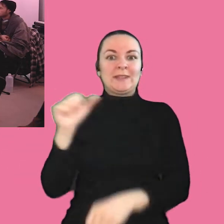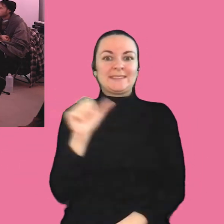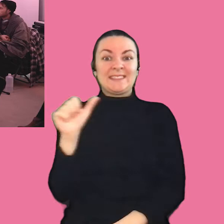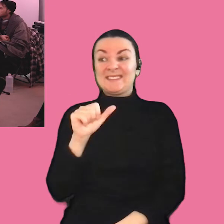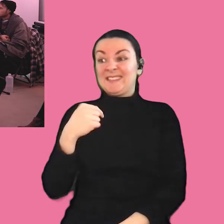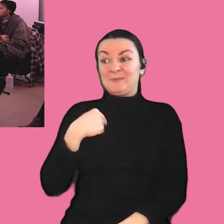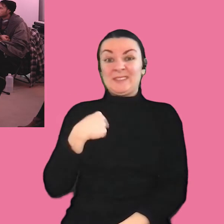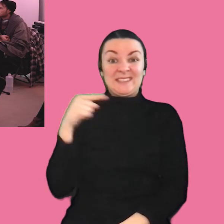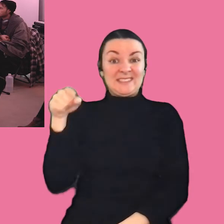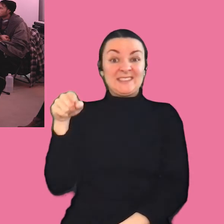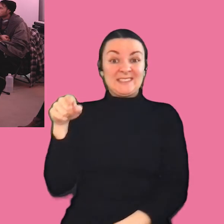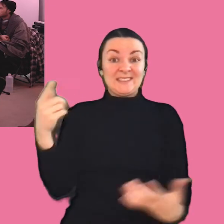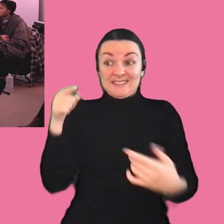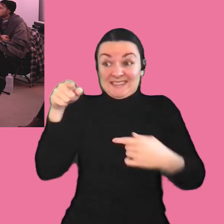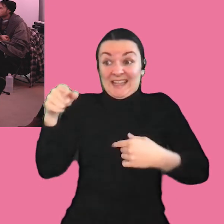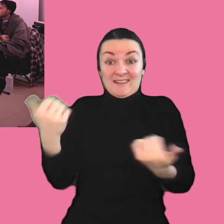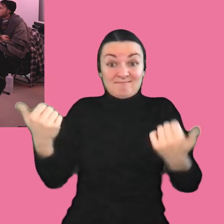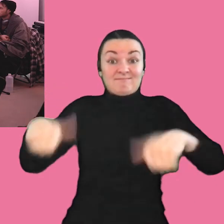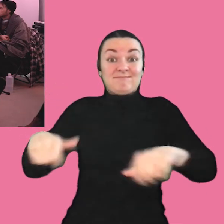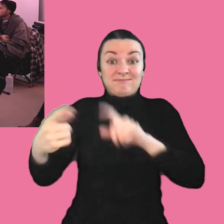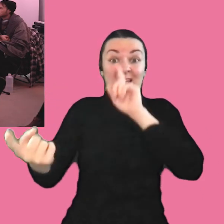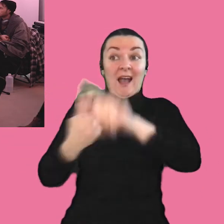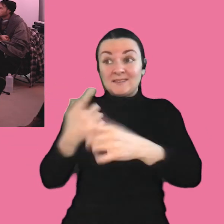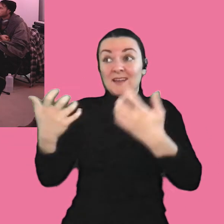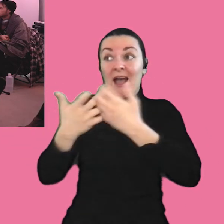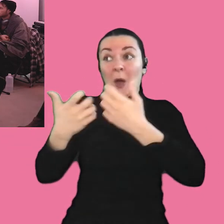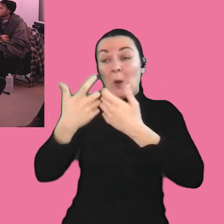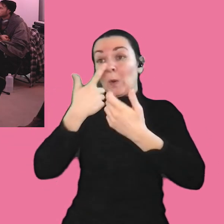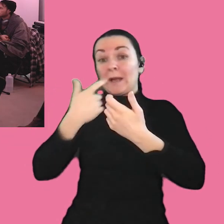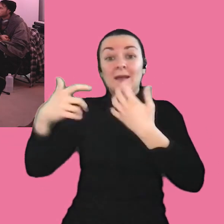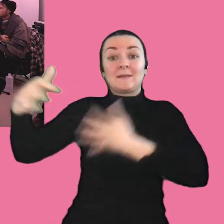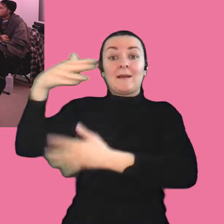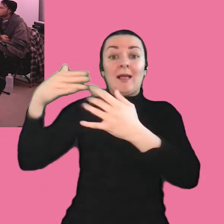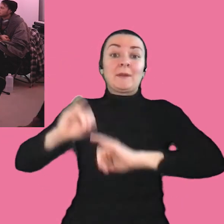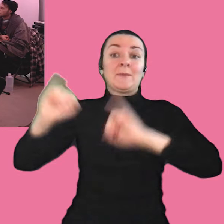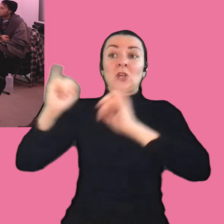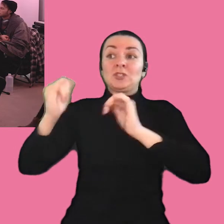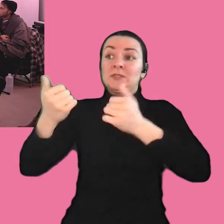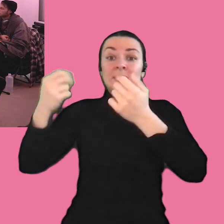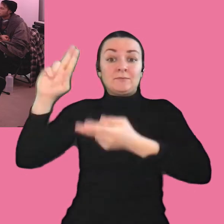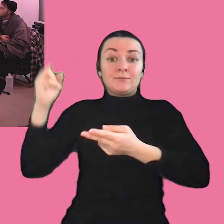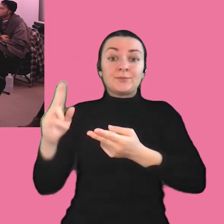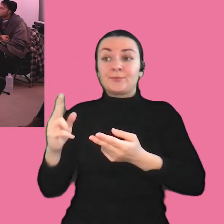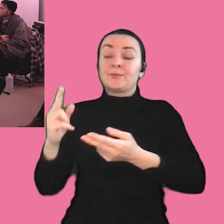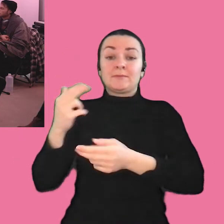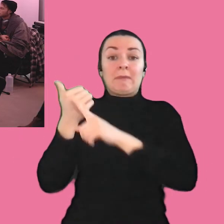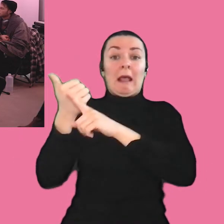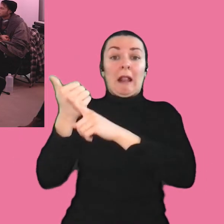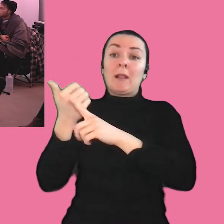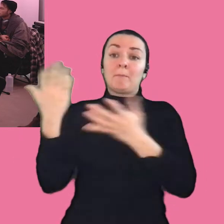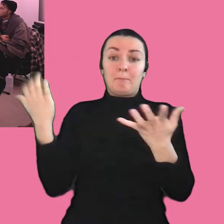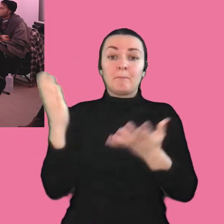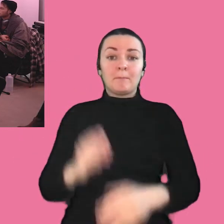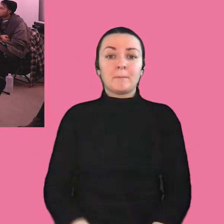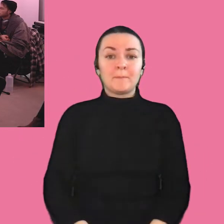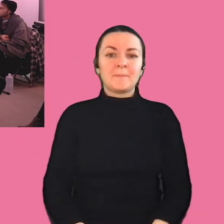neighbourhoods, like they said they're going to do it. And that concept of like just living and working within a very